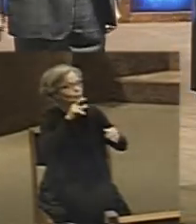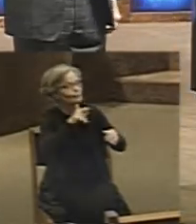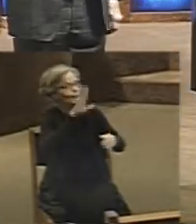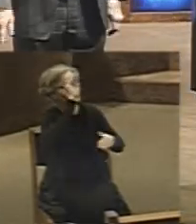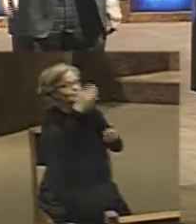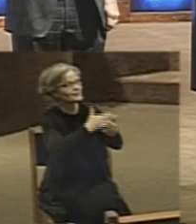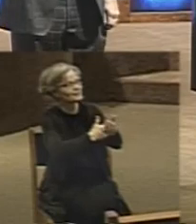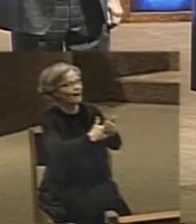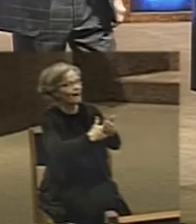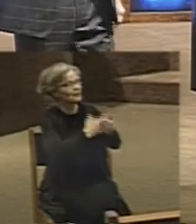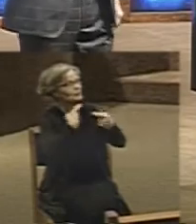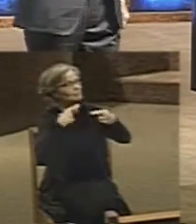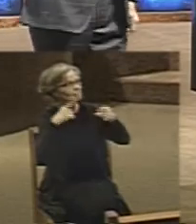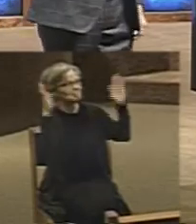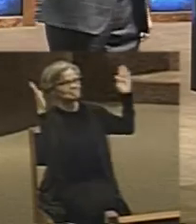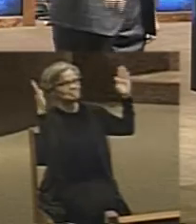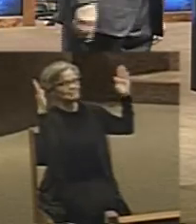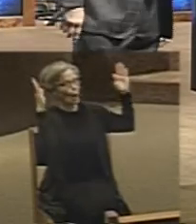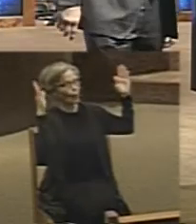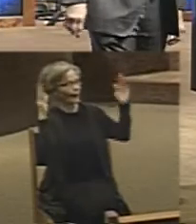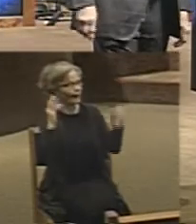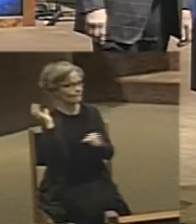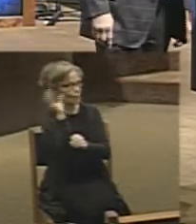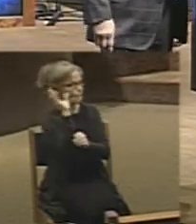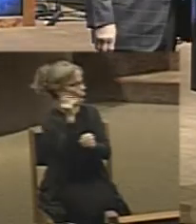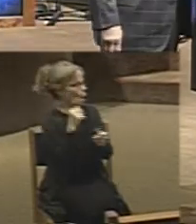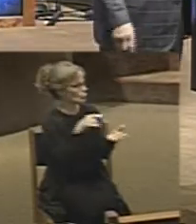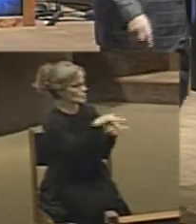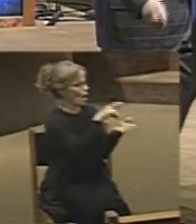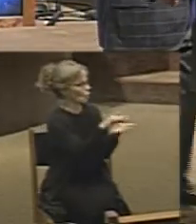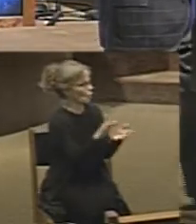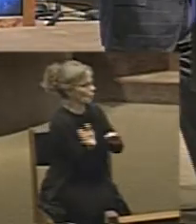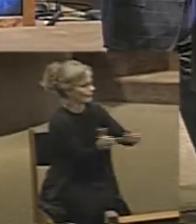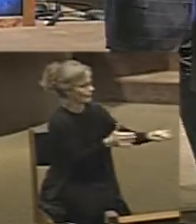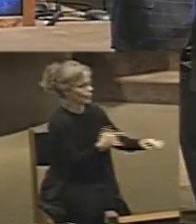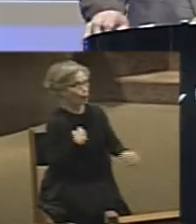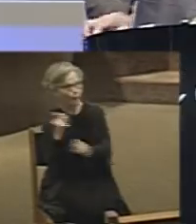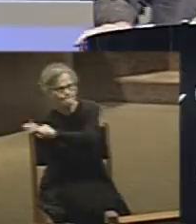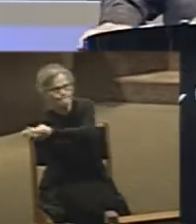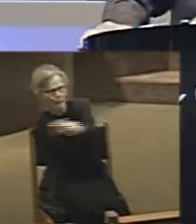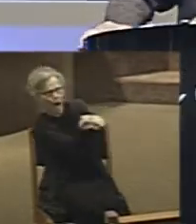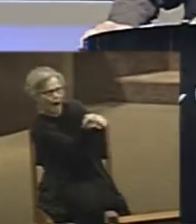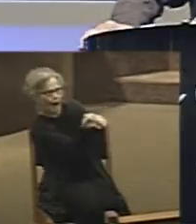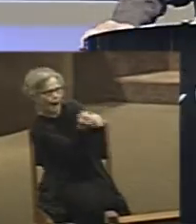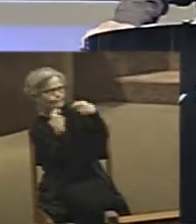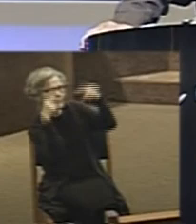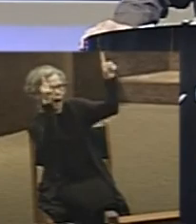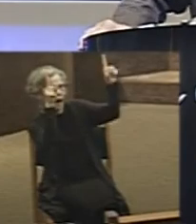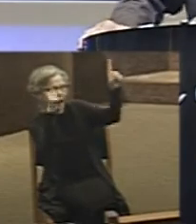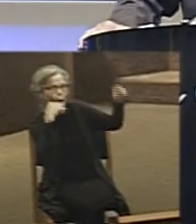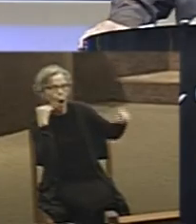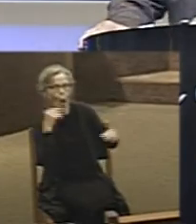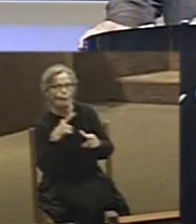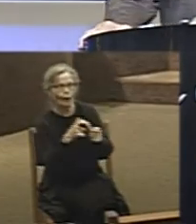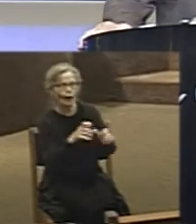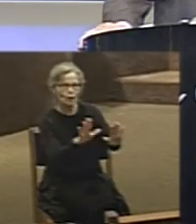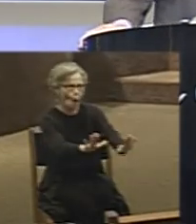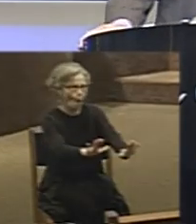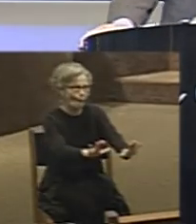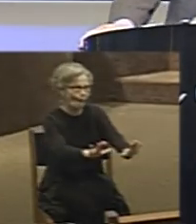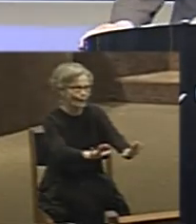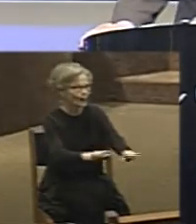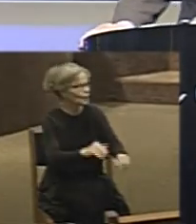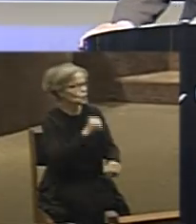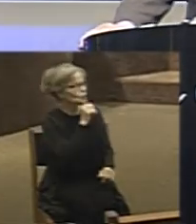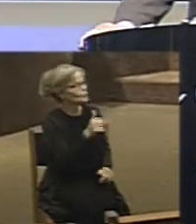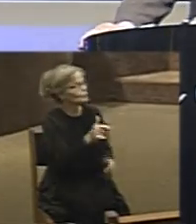in a soccer match or that he hit a home run and caught the last out in the ninth inning. Your greatest joy shouldn't be that he killed